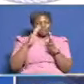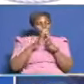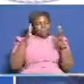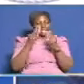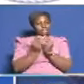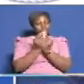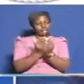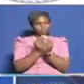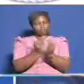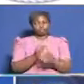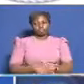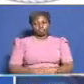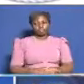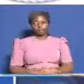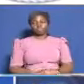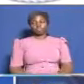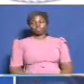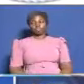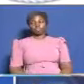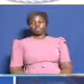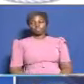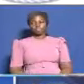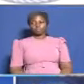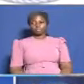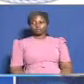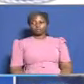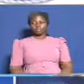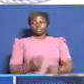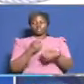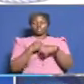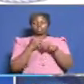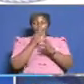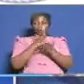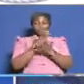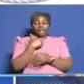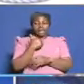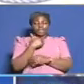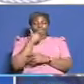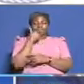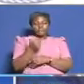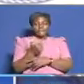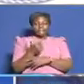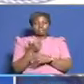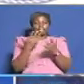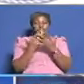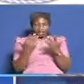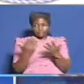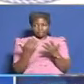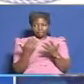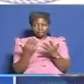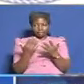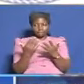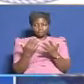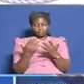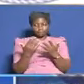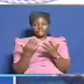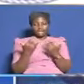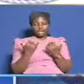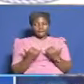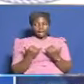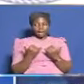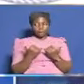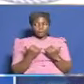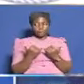its resources to ensure that you have the best facilities. Right now, we